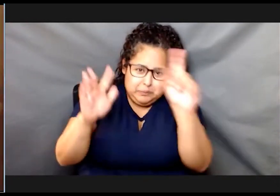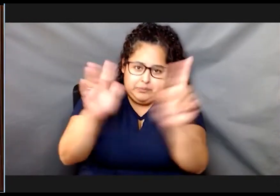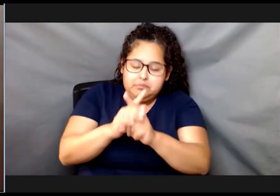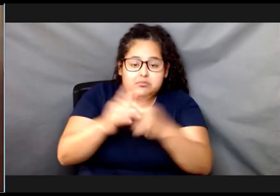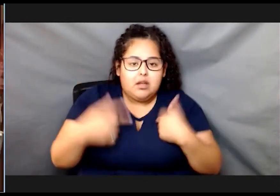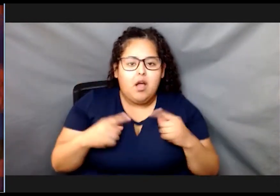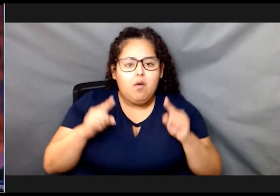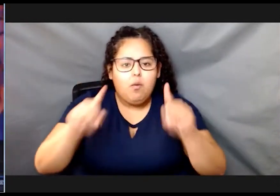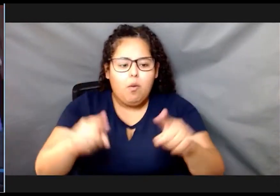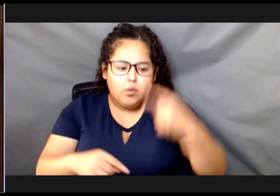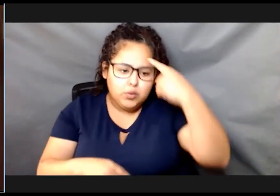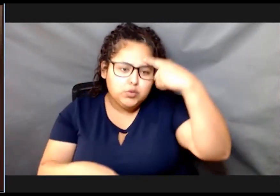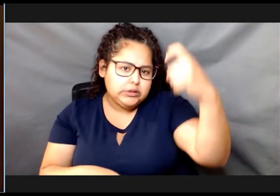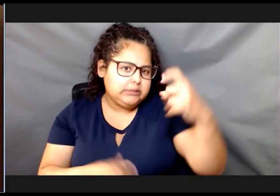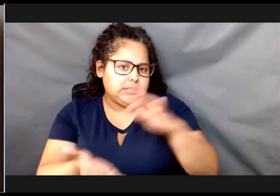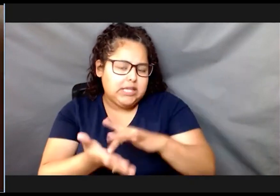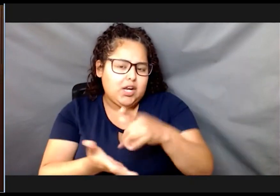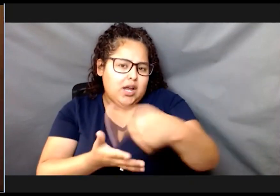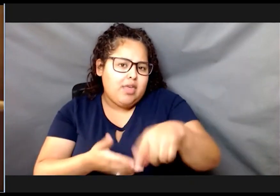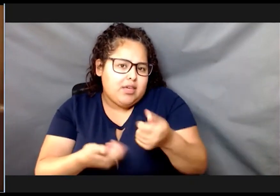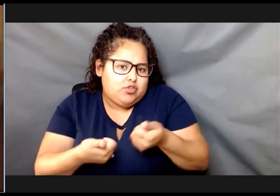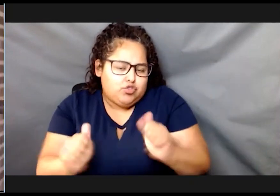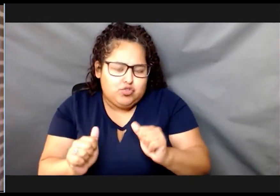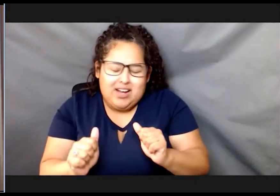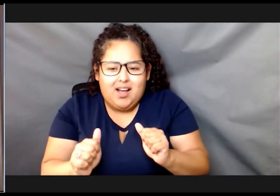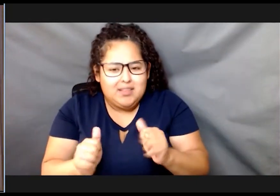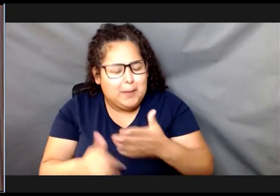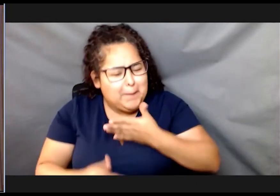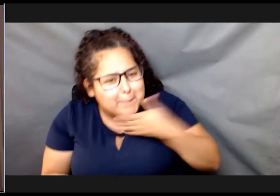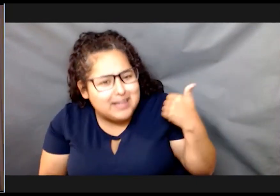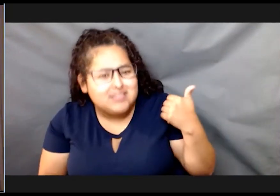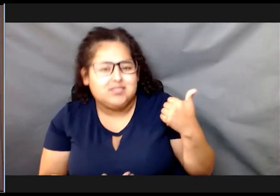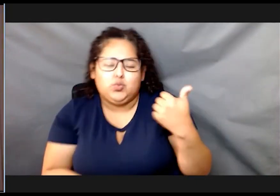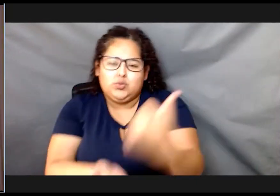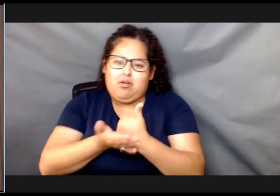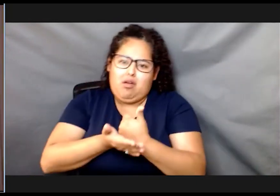answer all my questions and they try their hardest to help me.